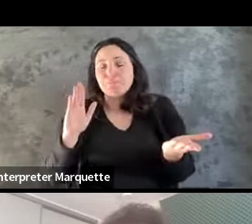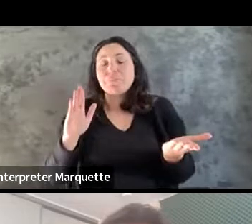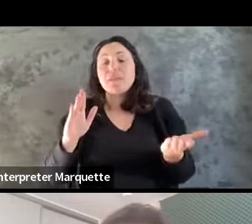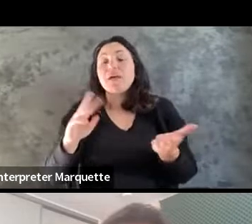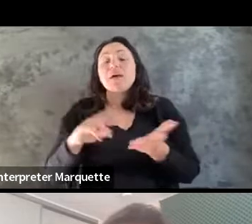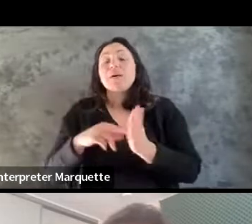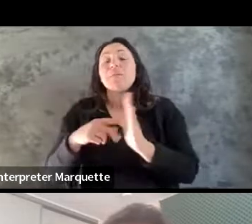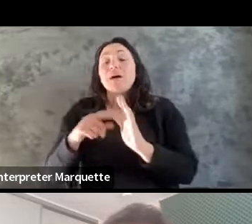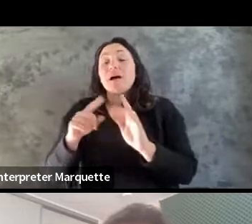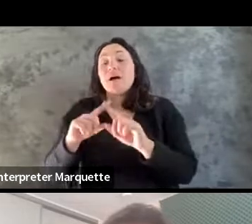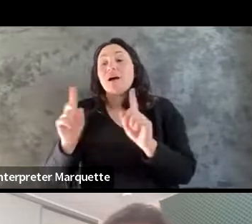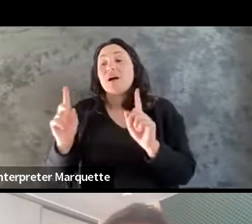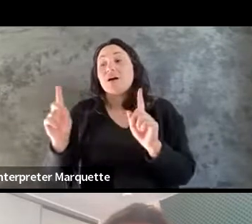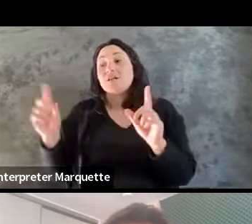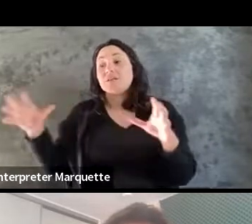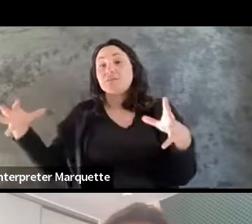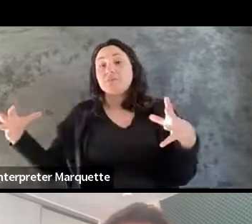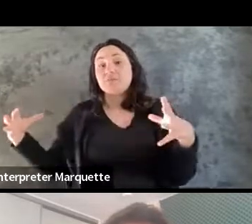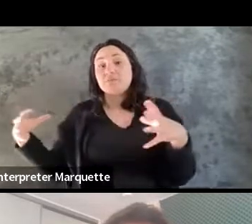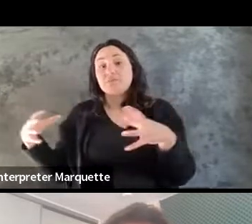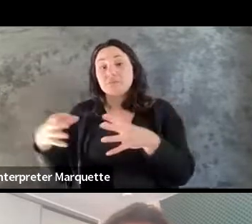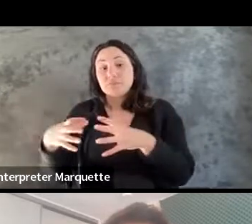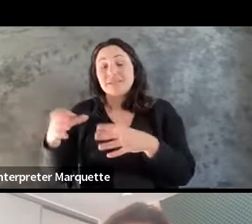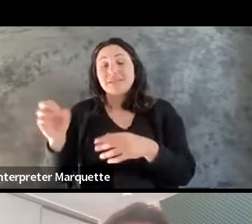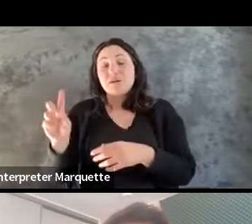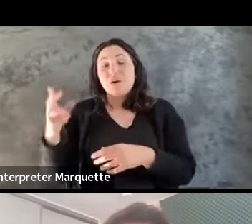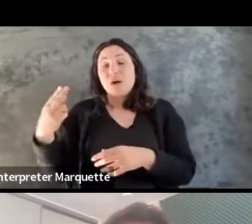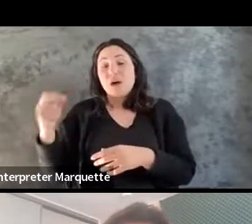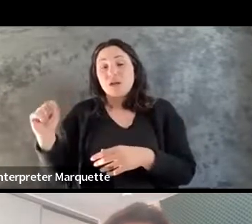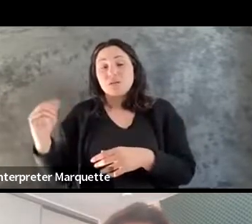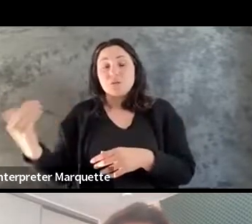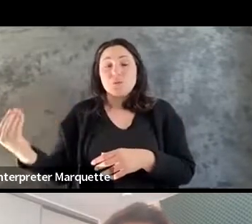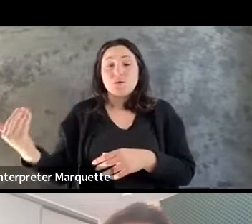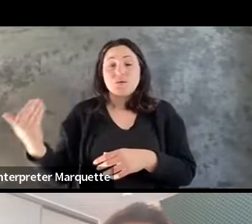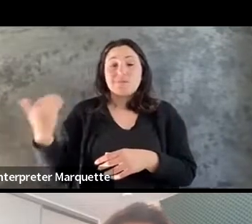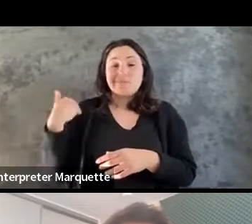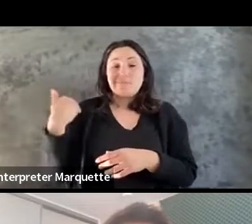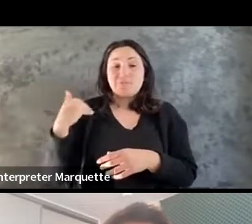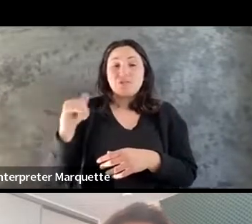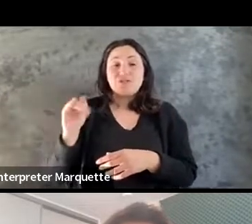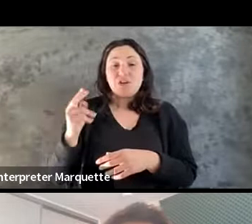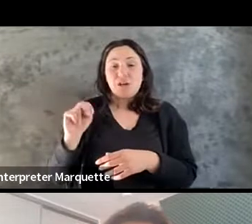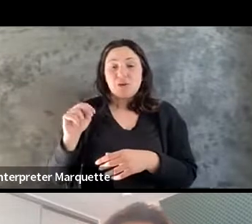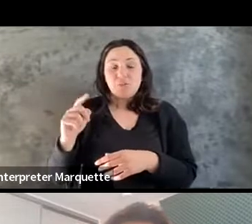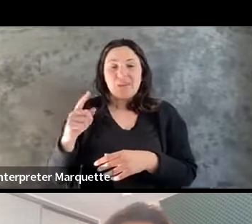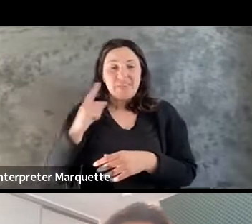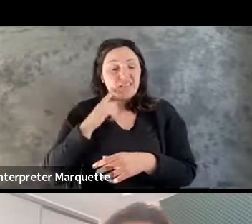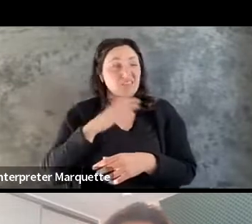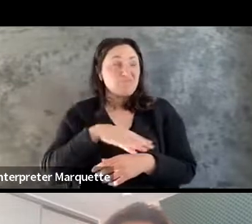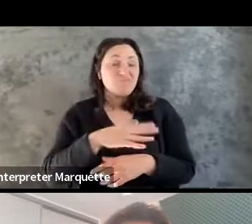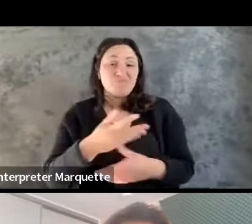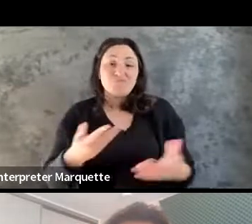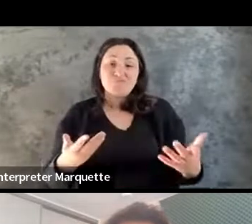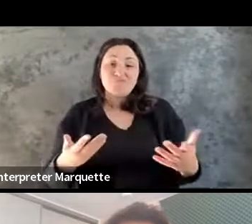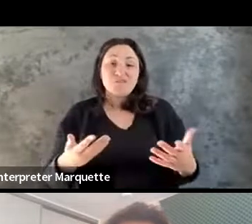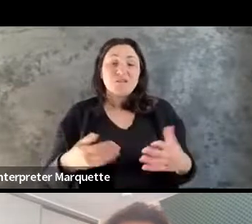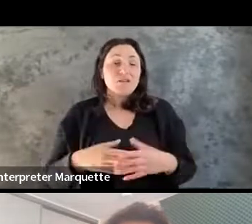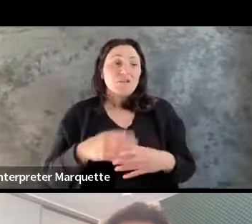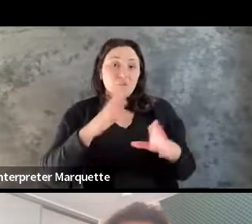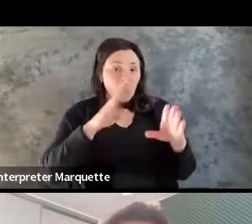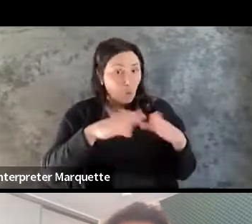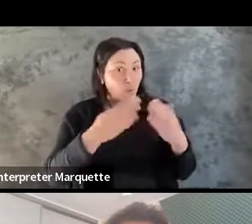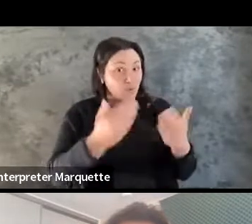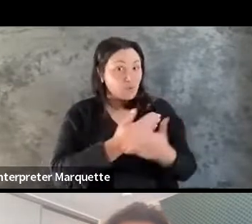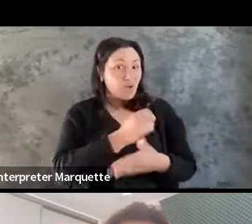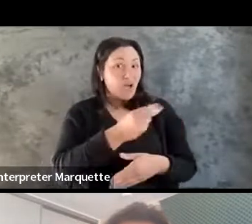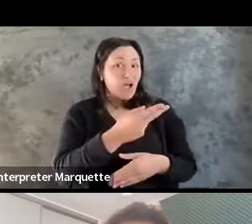numbers dwindled, San Diego High came to us in January of this year and said, you know, because you guys are going to open your high school, we're